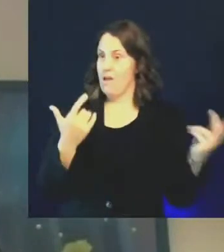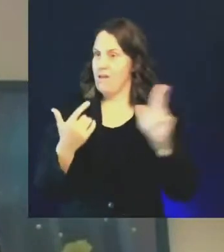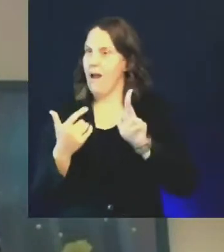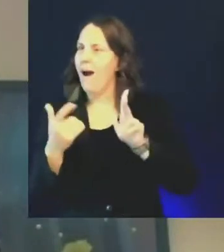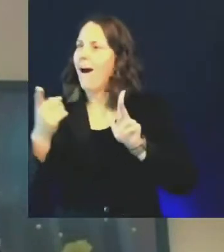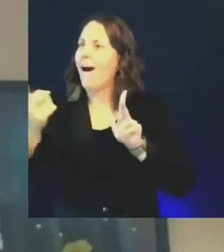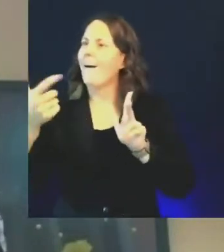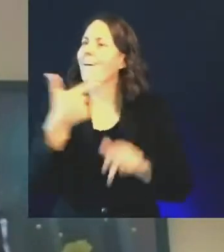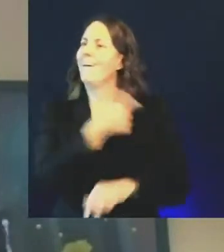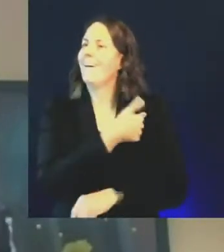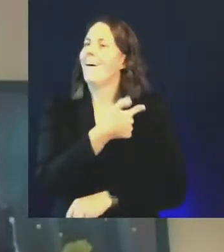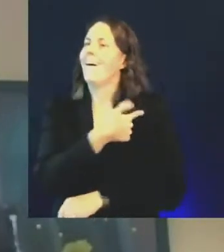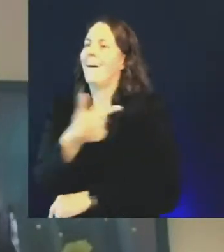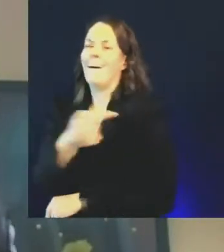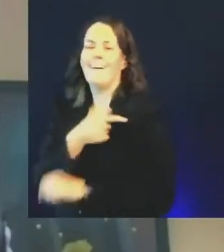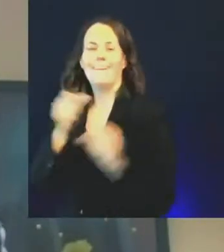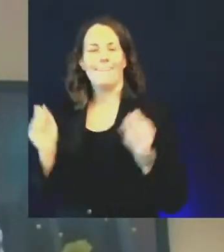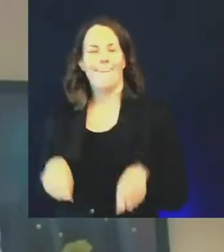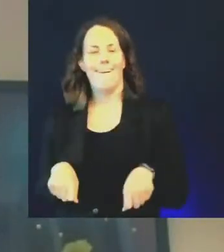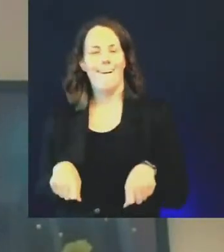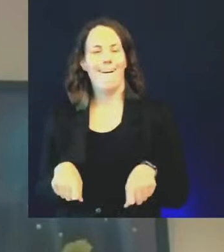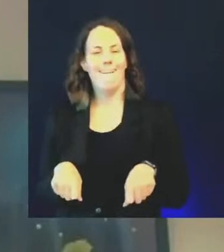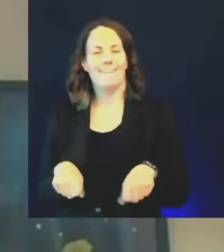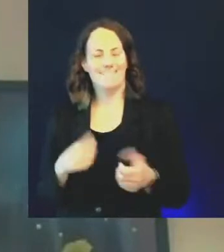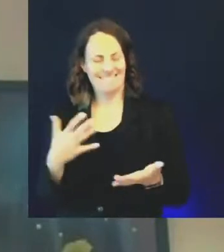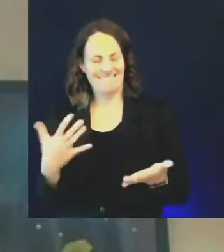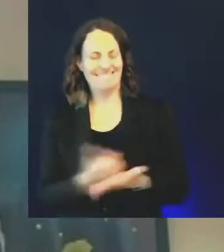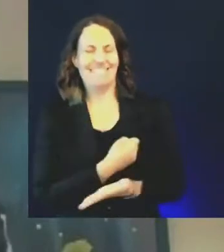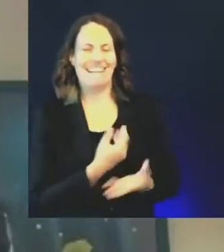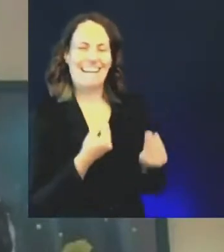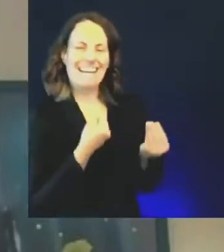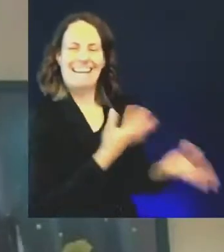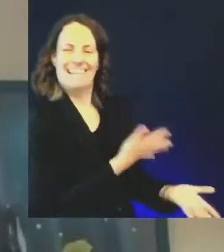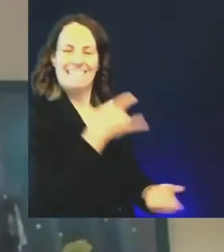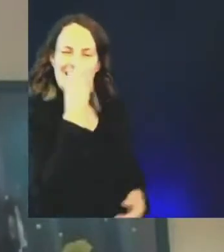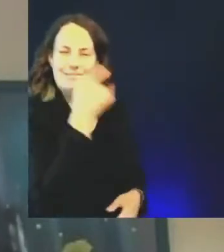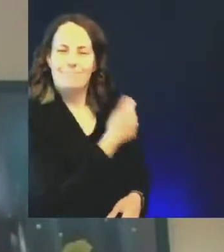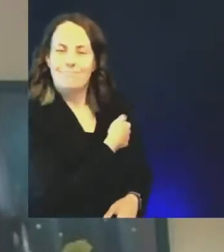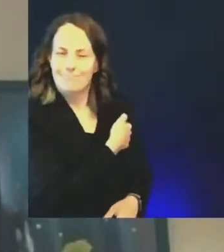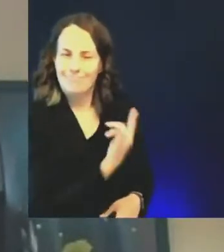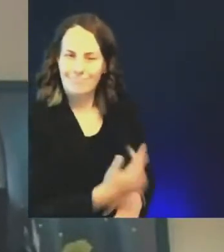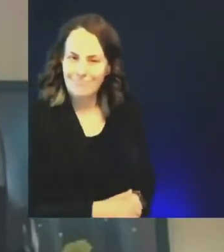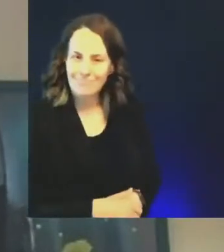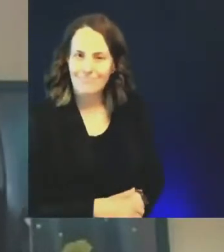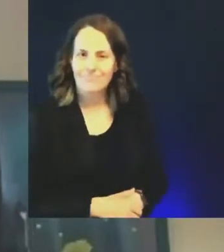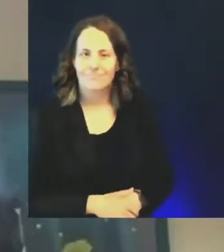checkup, if you're in because you sprained your ankle, if you're in the ER, if you're being